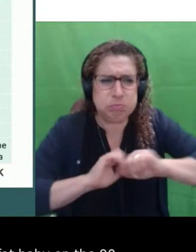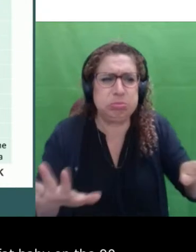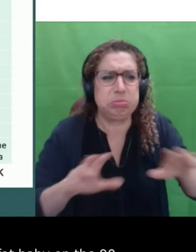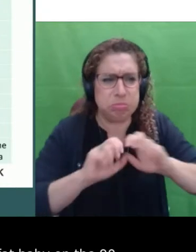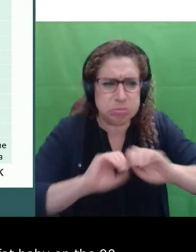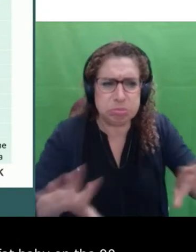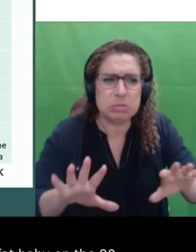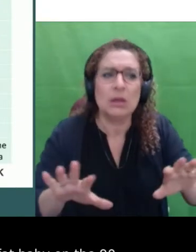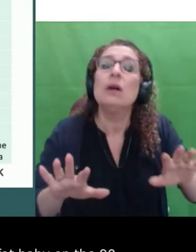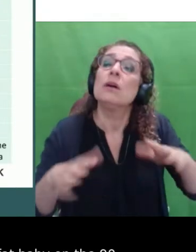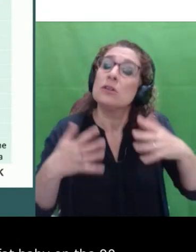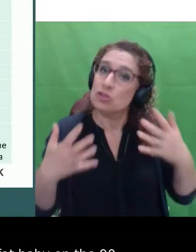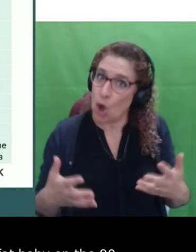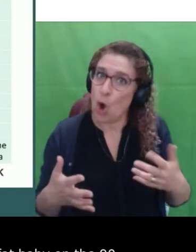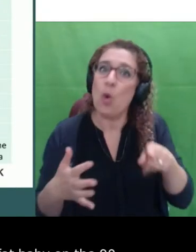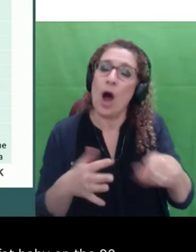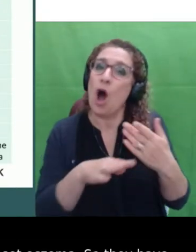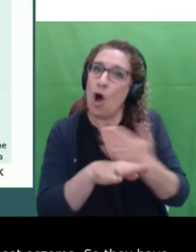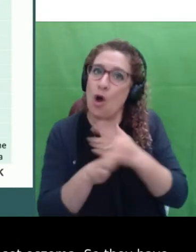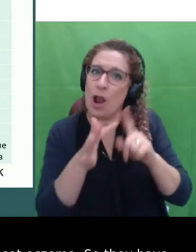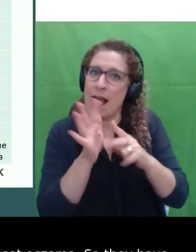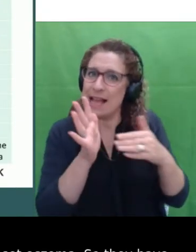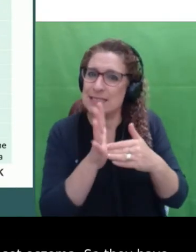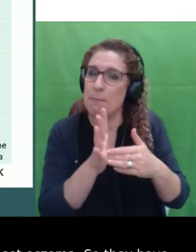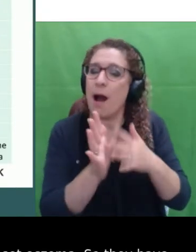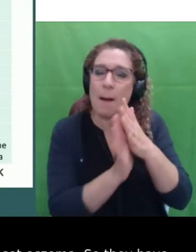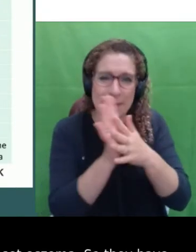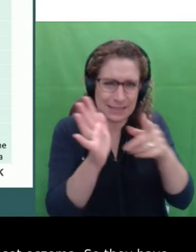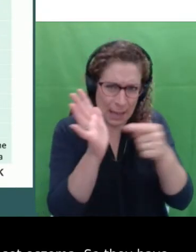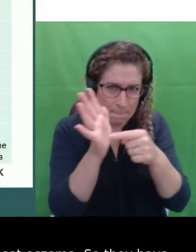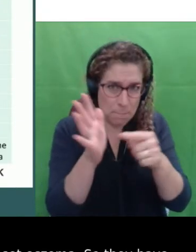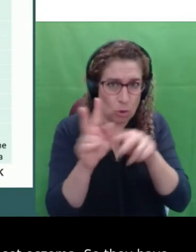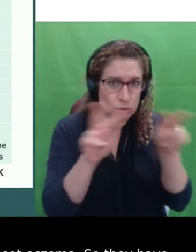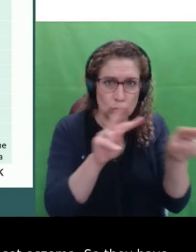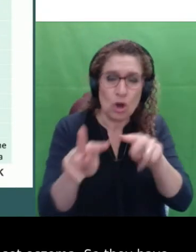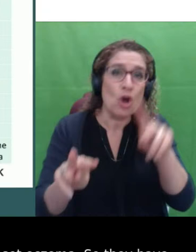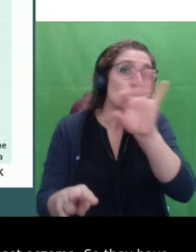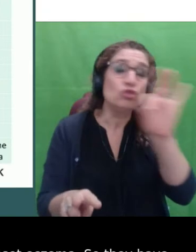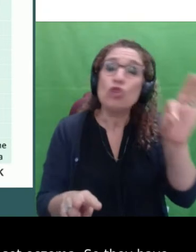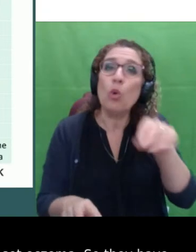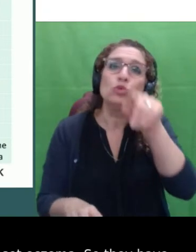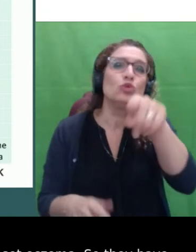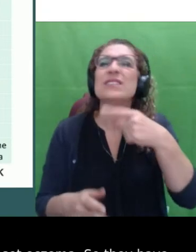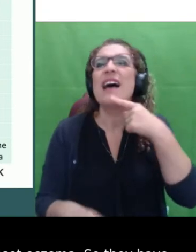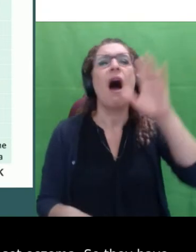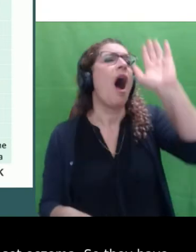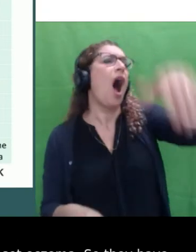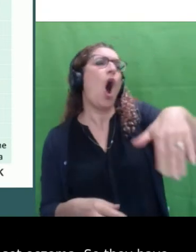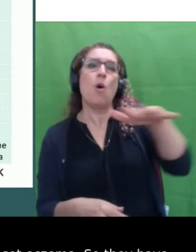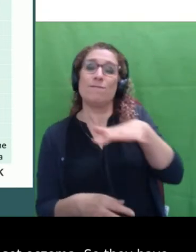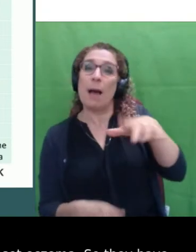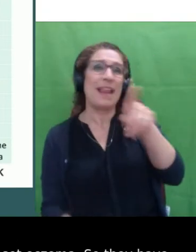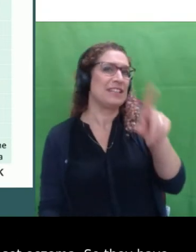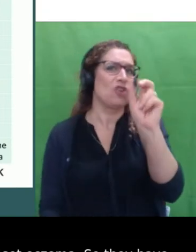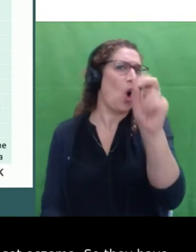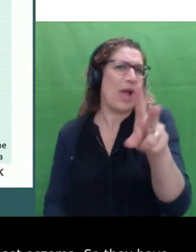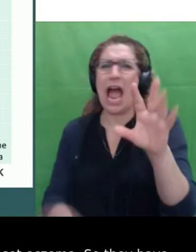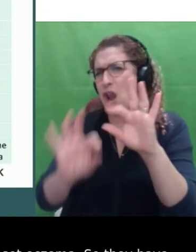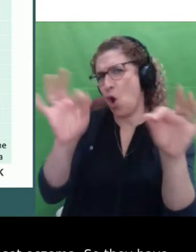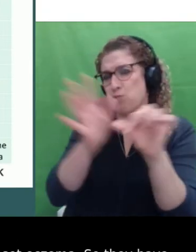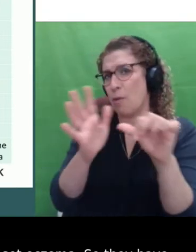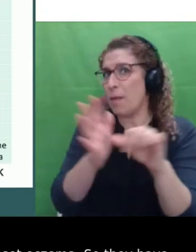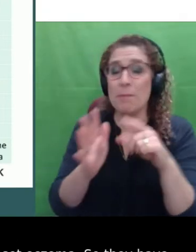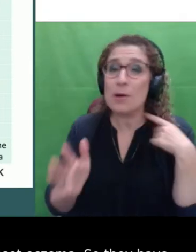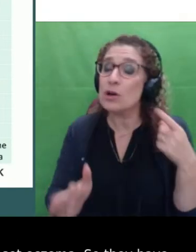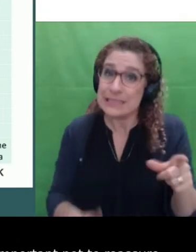involvement of those different systems it's important not to falsely reassure families that there's no problem when there could still be eczema